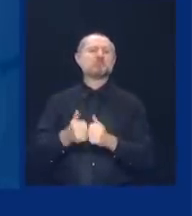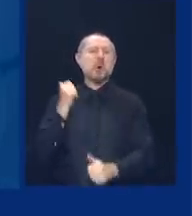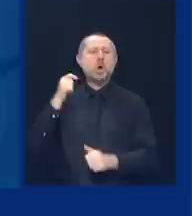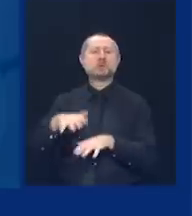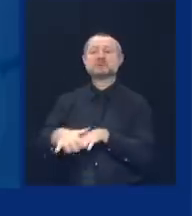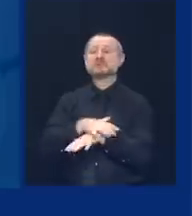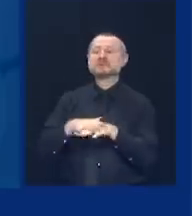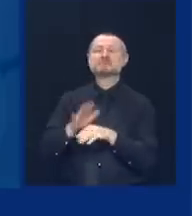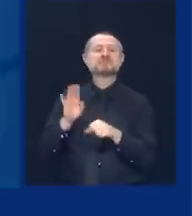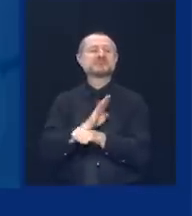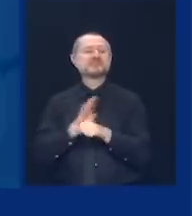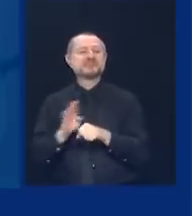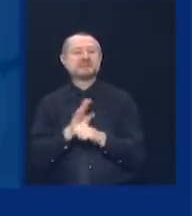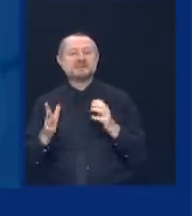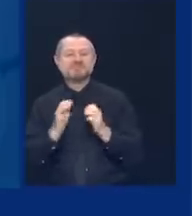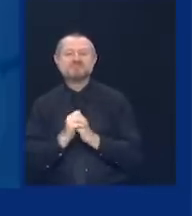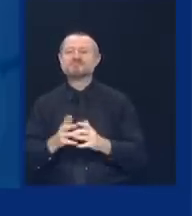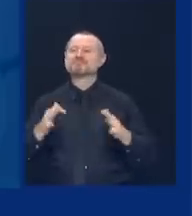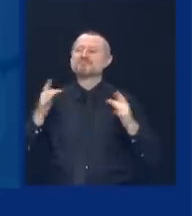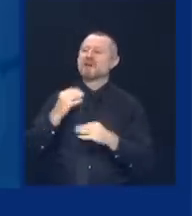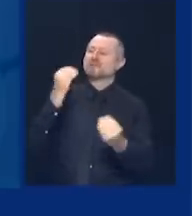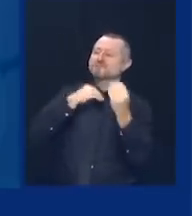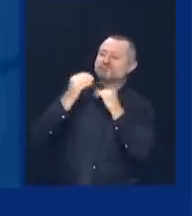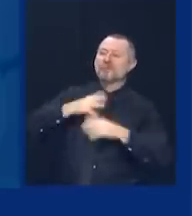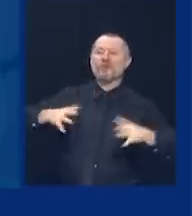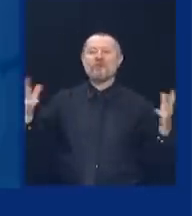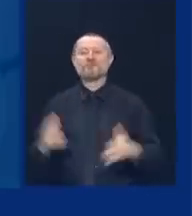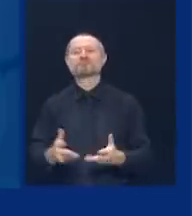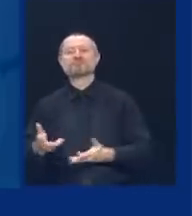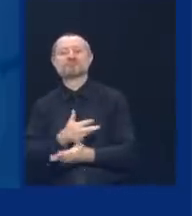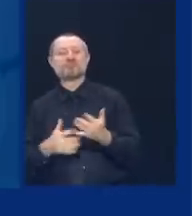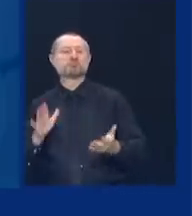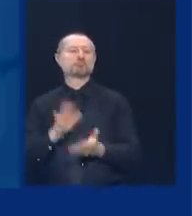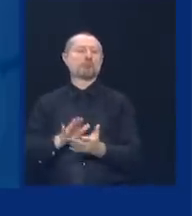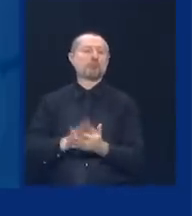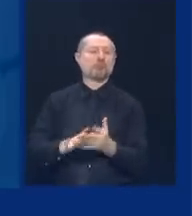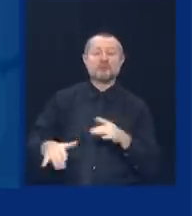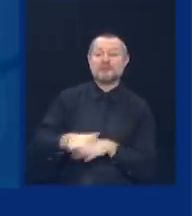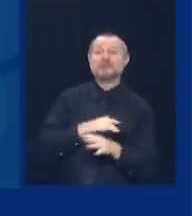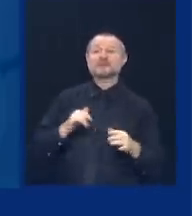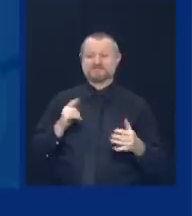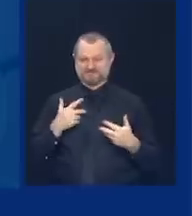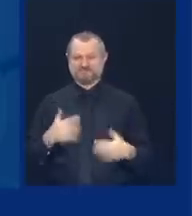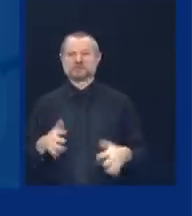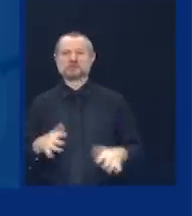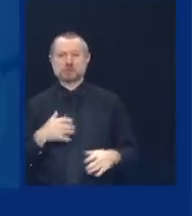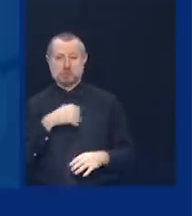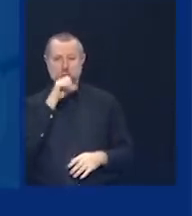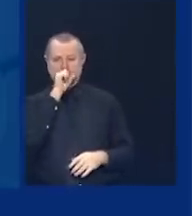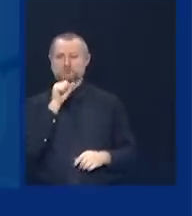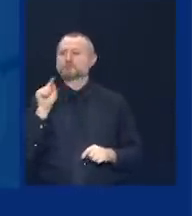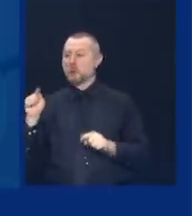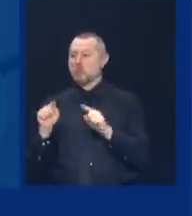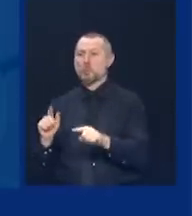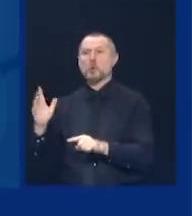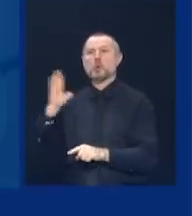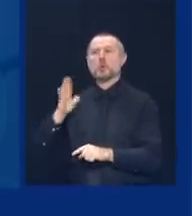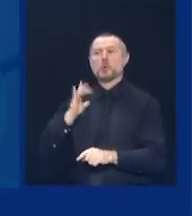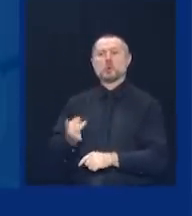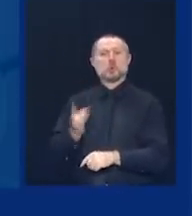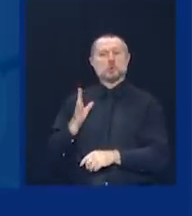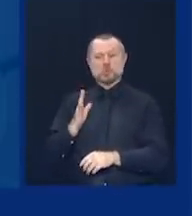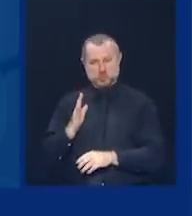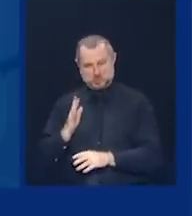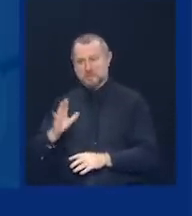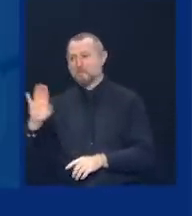restrictions, schools close. We've done a number of orange zones already. Brooklyn was an orange zone. Queens was an orange